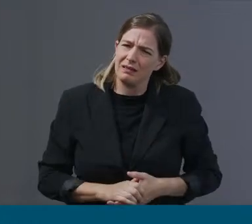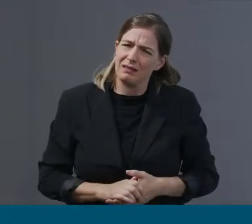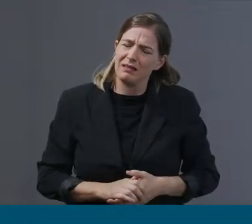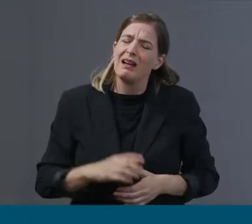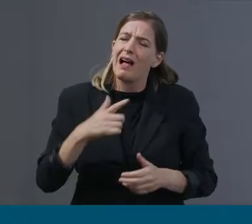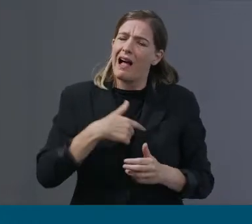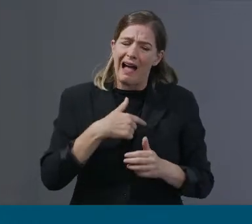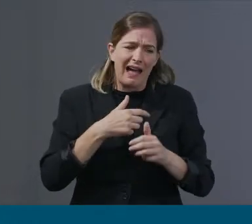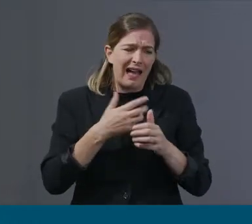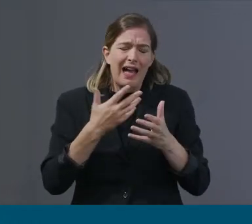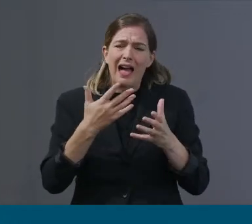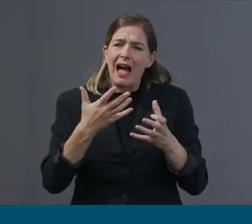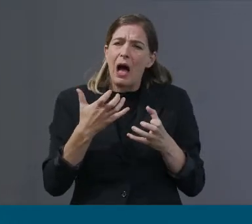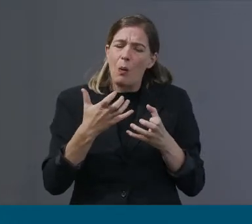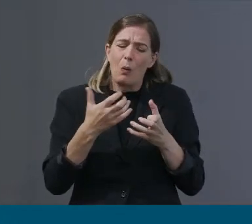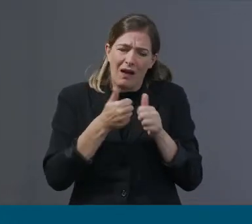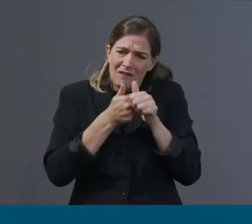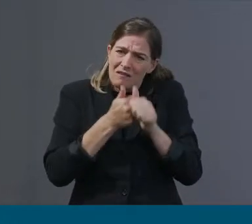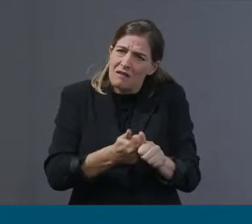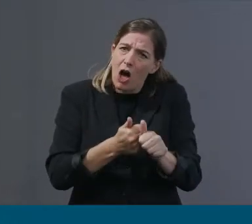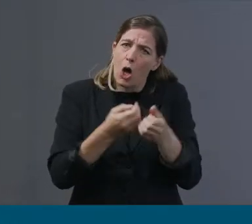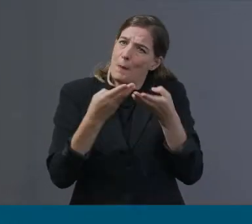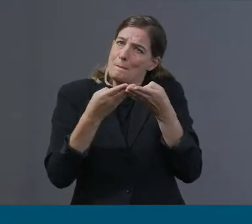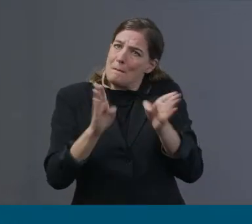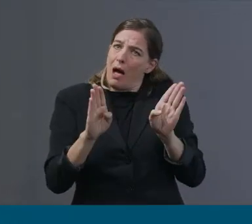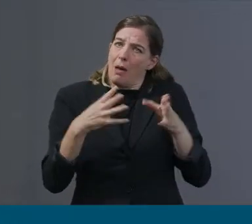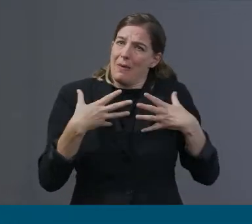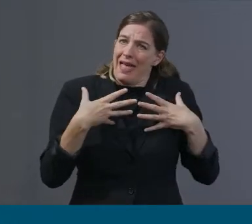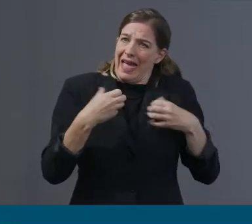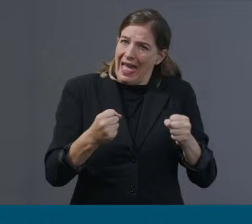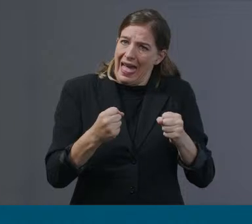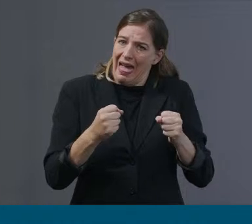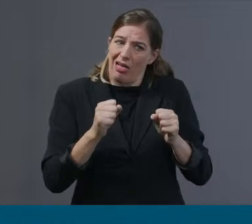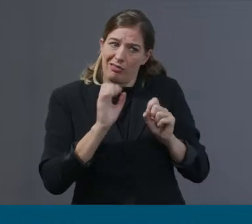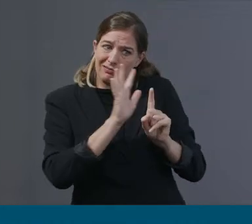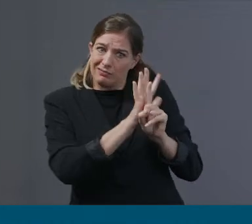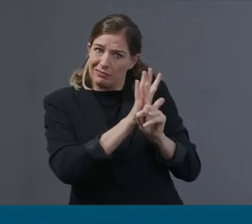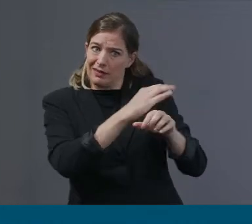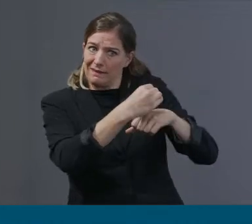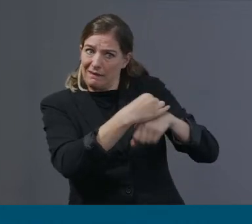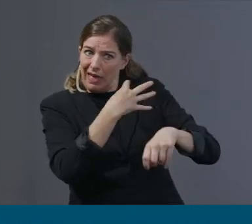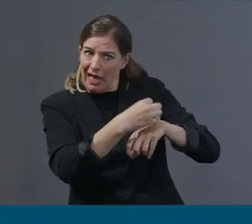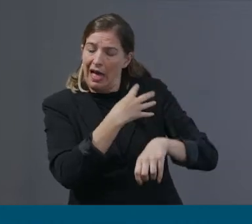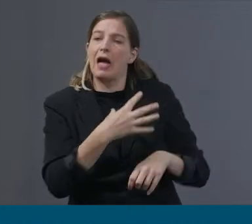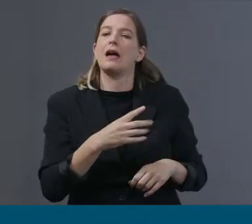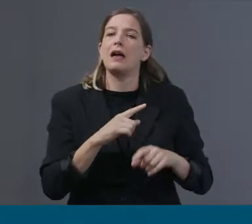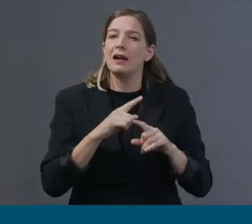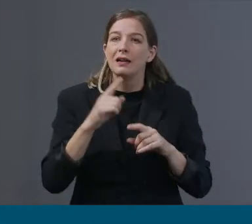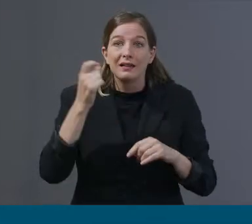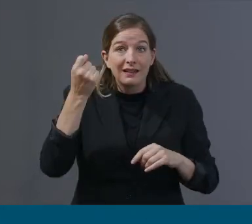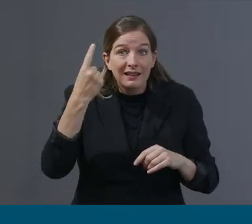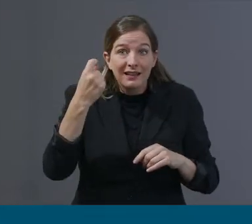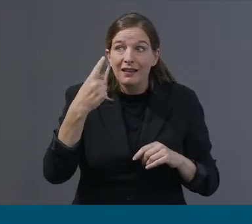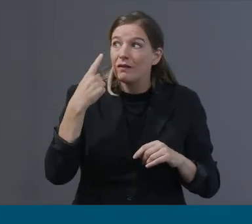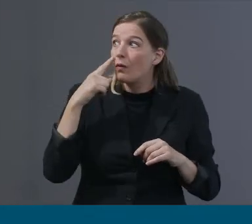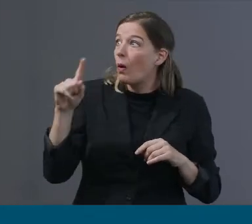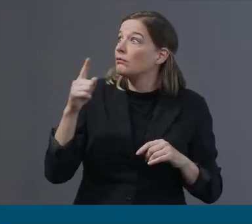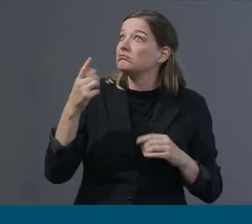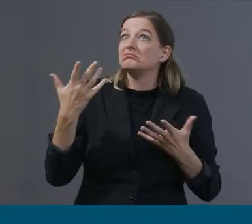data information that we have. But for months and months, I did not know